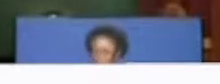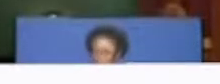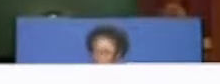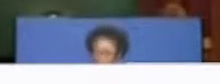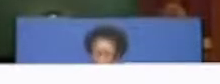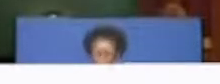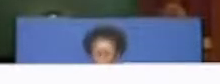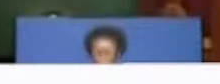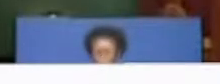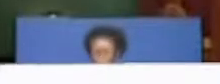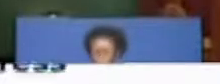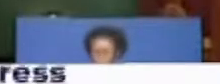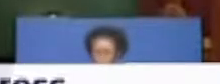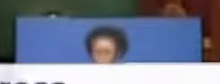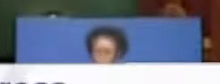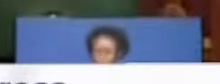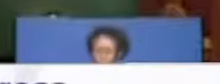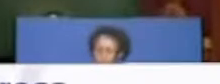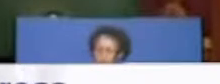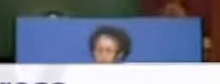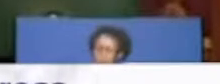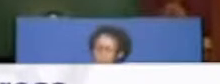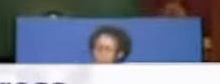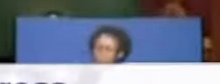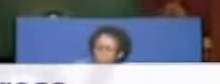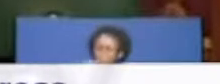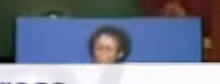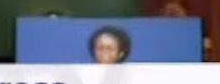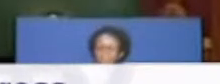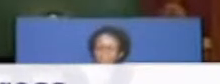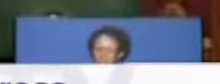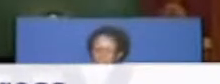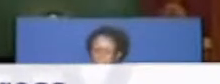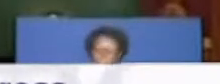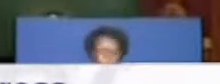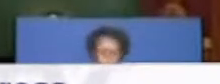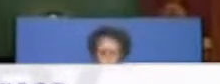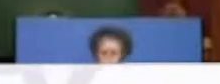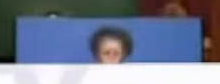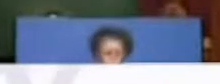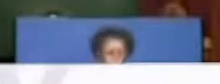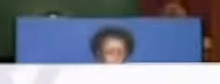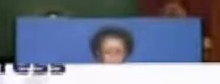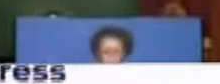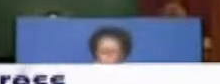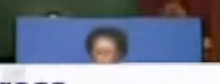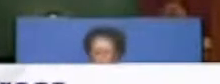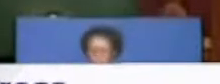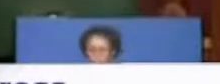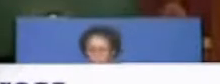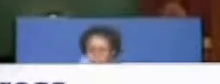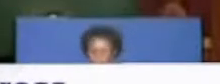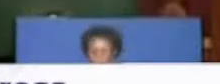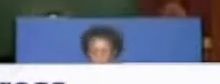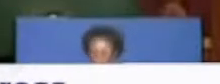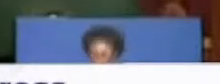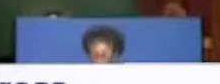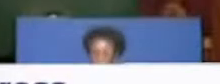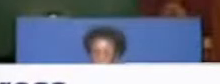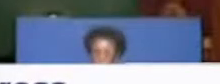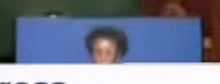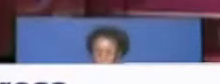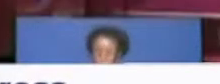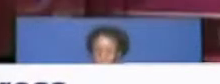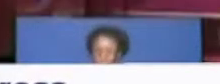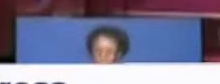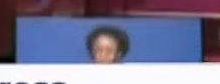towards supporting counties in the recruitment of additional health workers to support in the management of the spread of COVID-19.